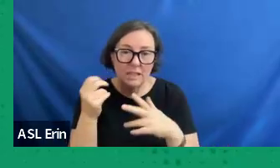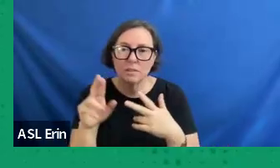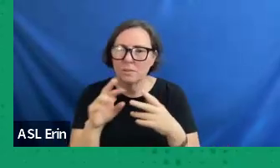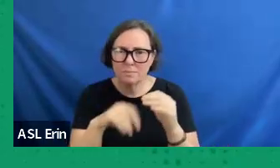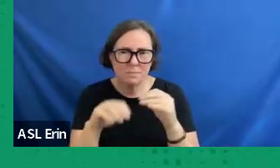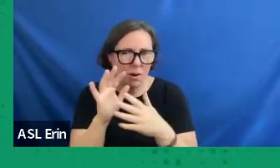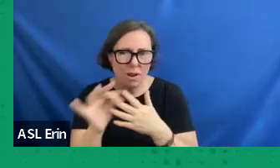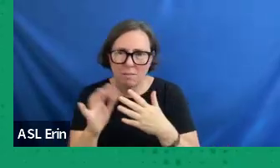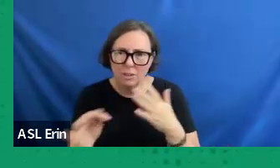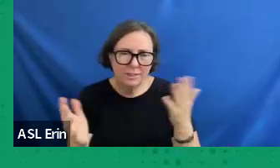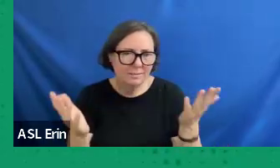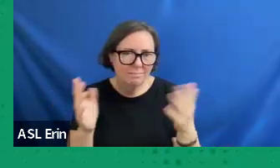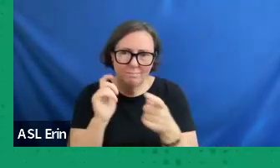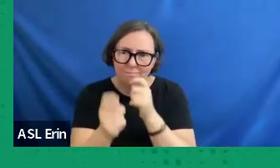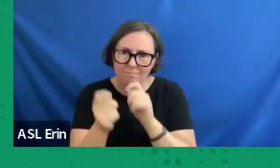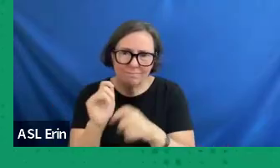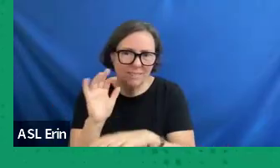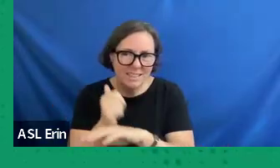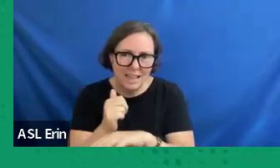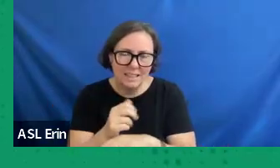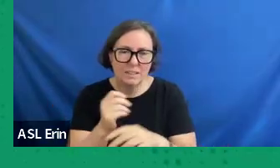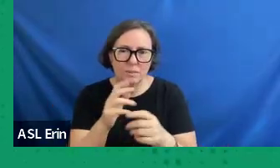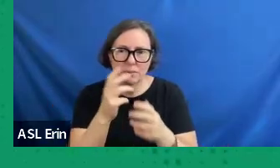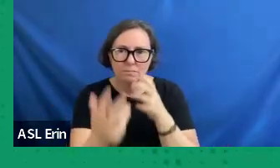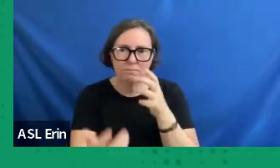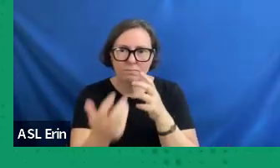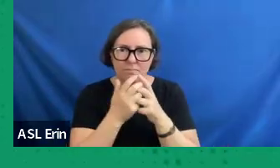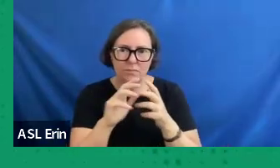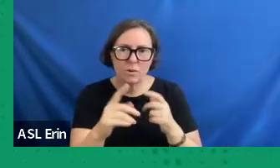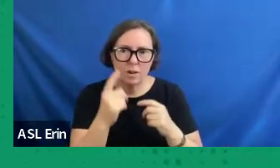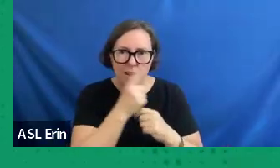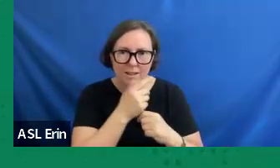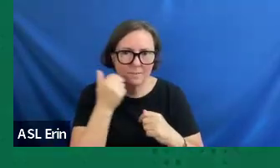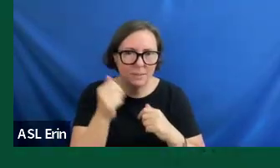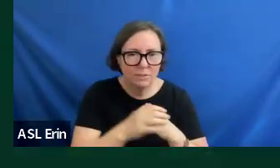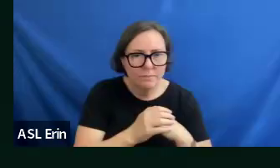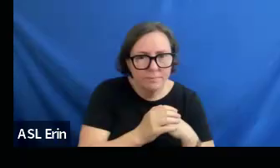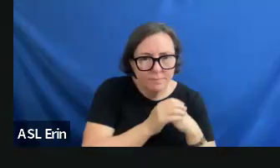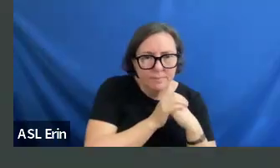more, like adjusting settings and calibrating the software to your eyes.